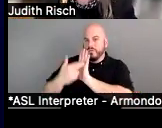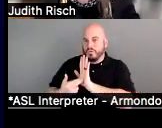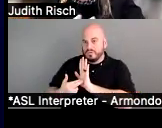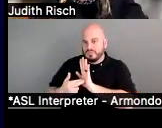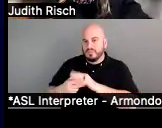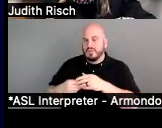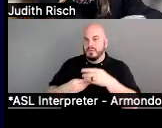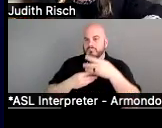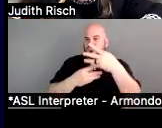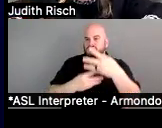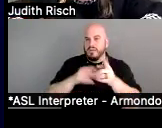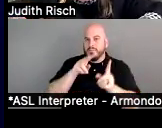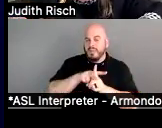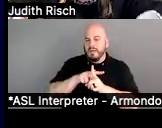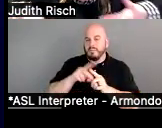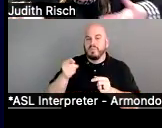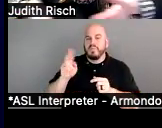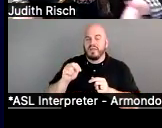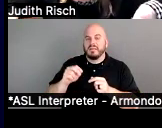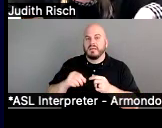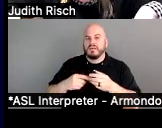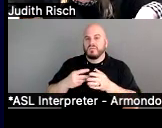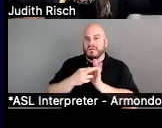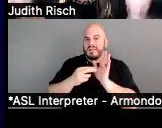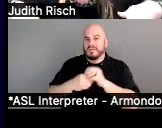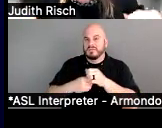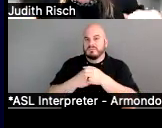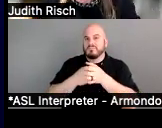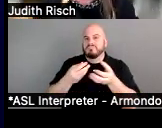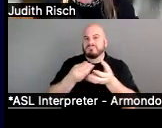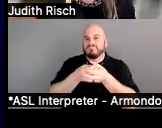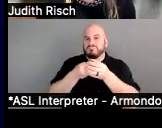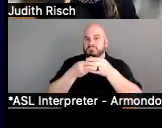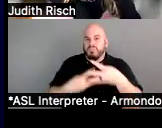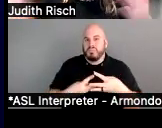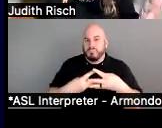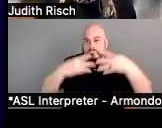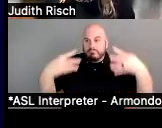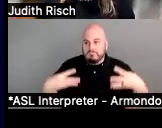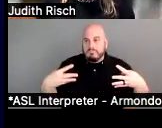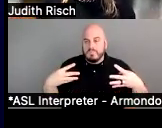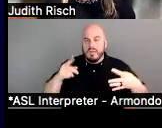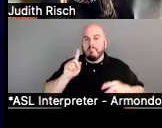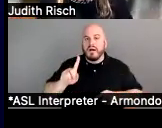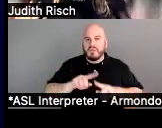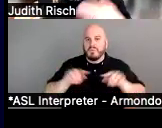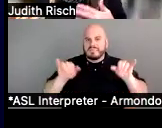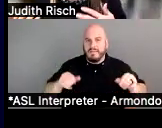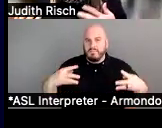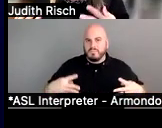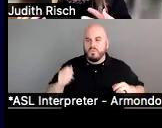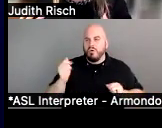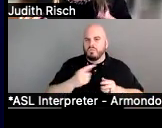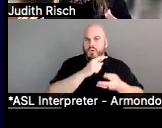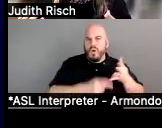procedural things, they just split the regulations in two, but they were the exact same. So all the requirements were the same. So when I